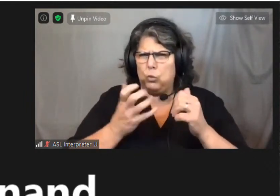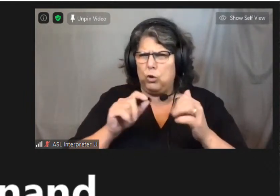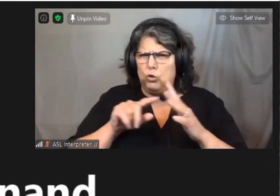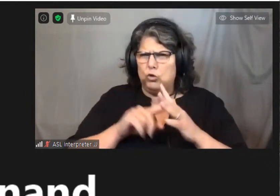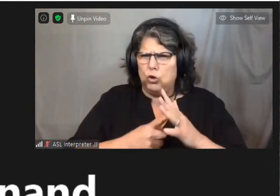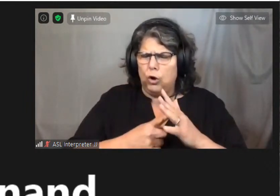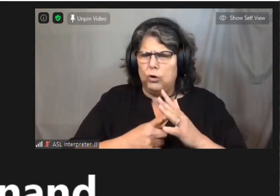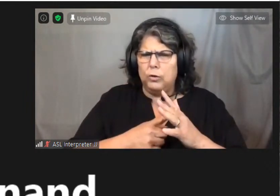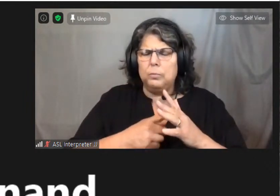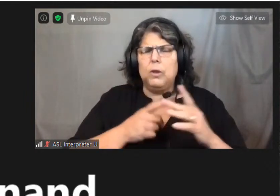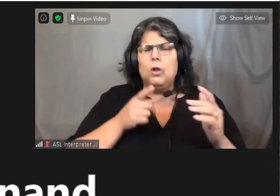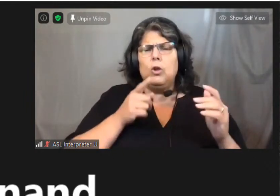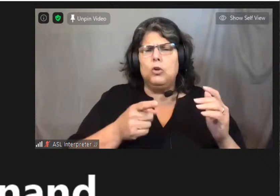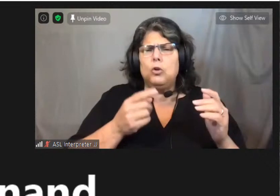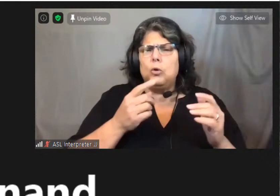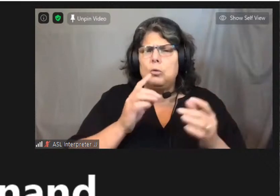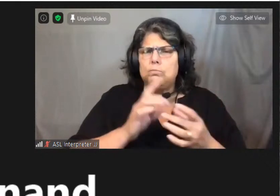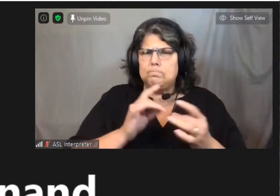your